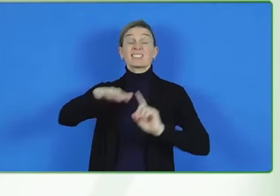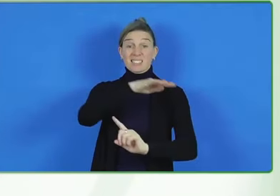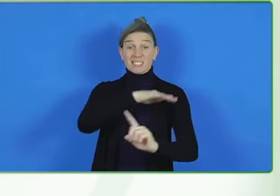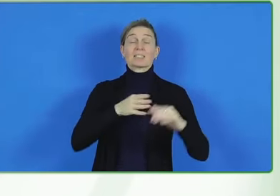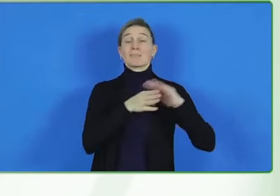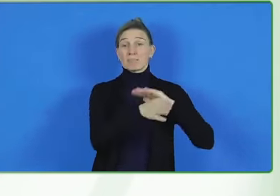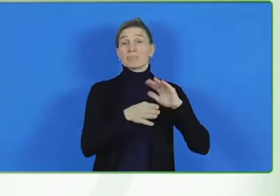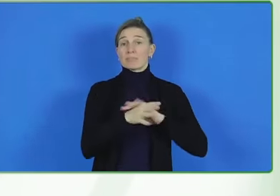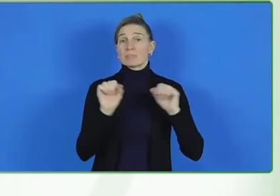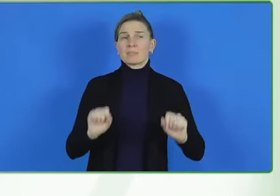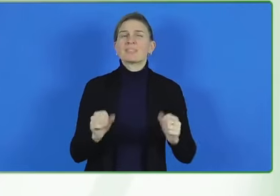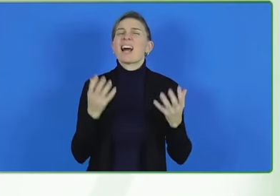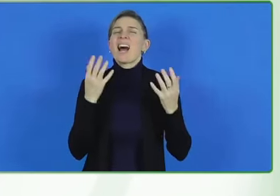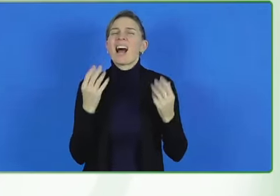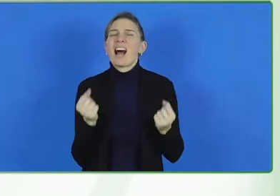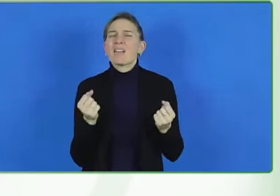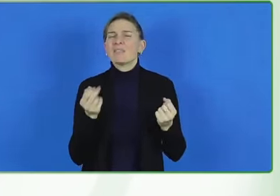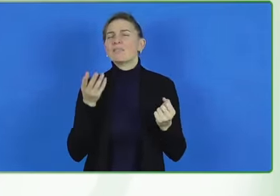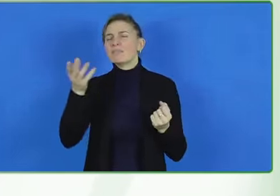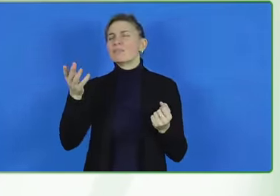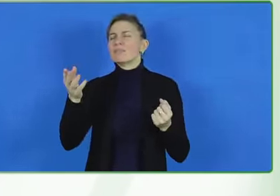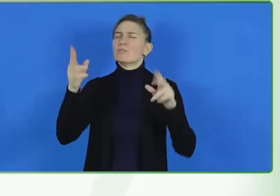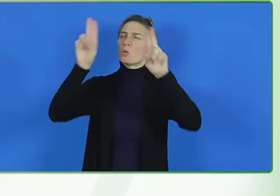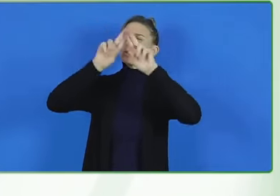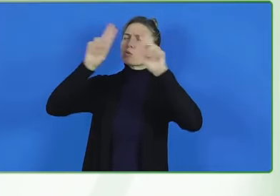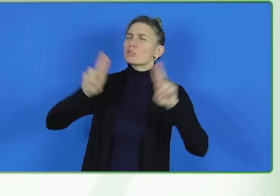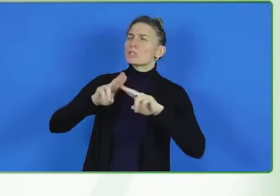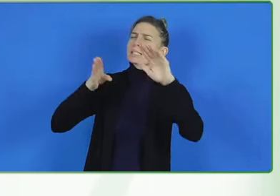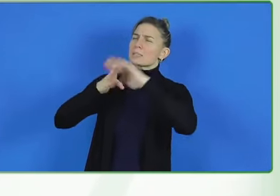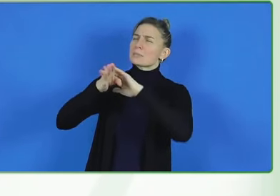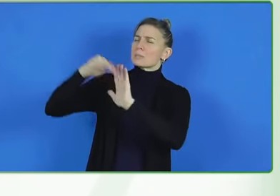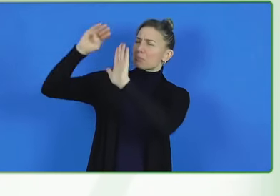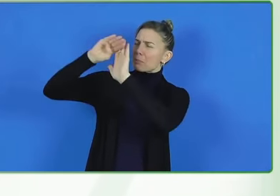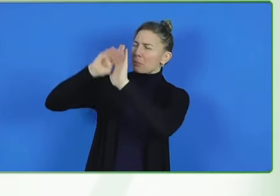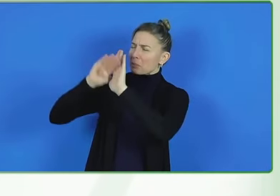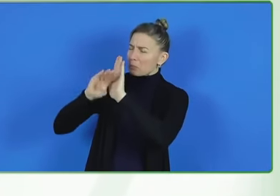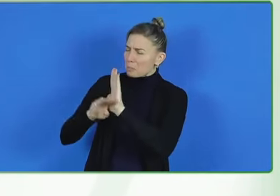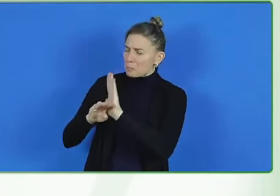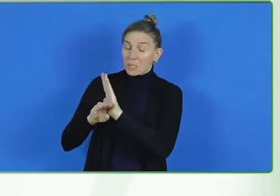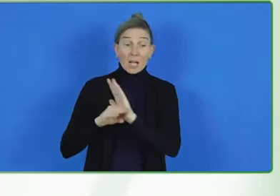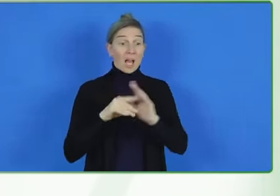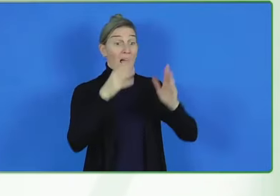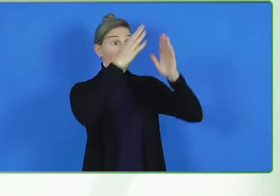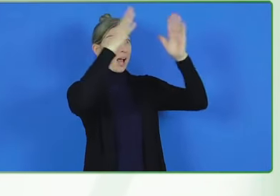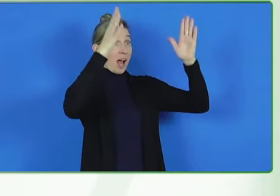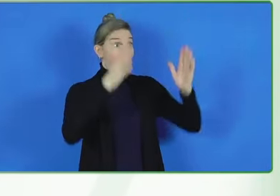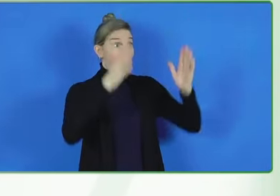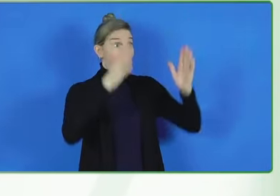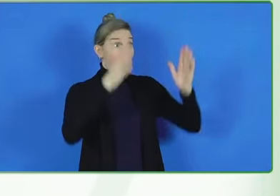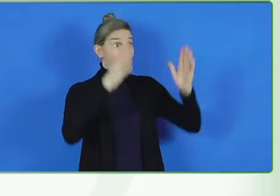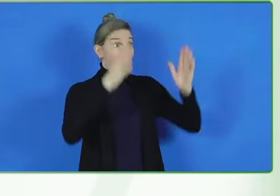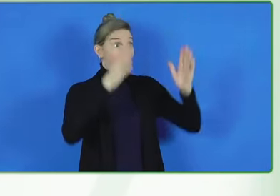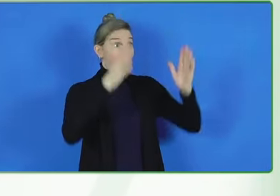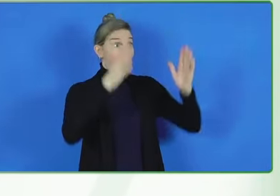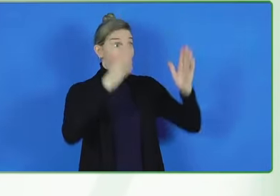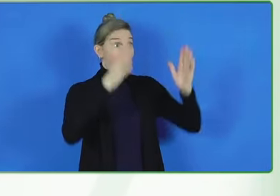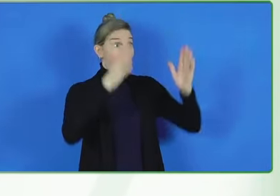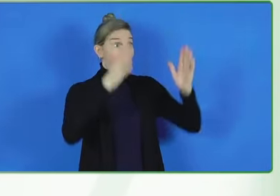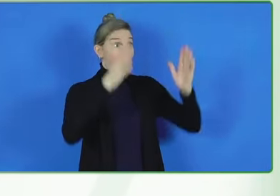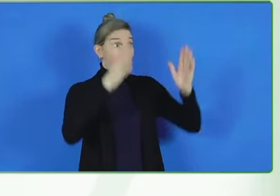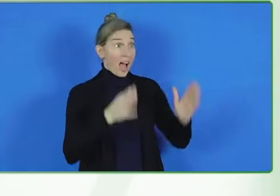in universal accessibility to receive people with disability. In